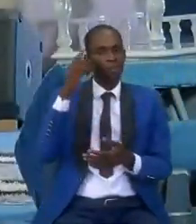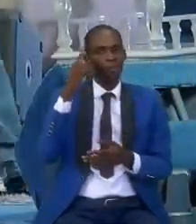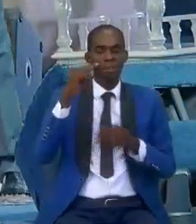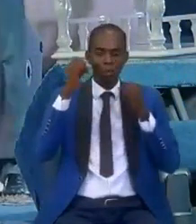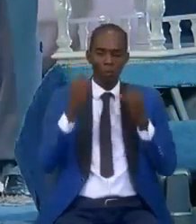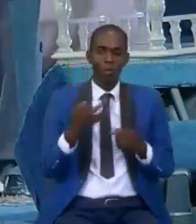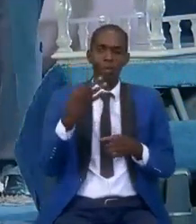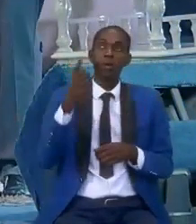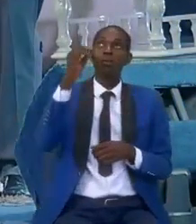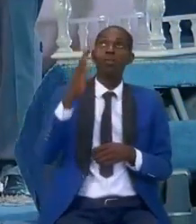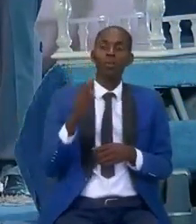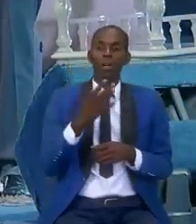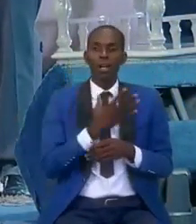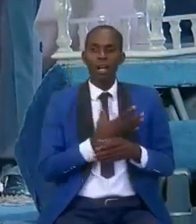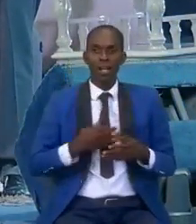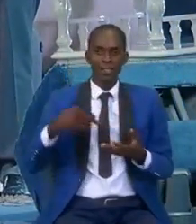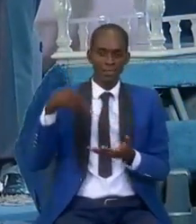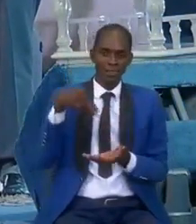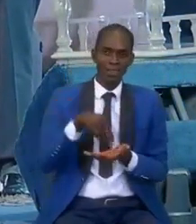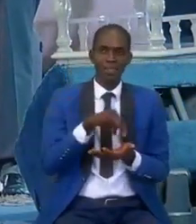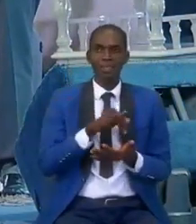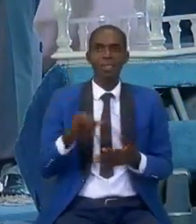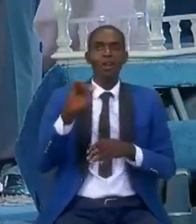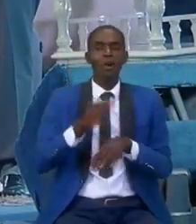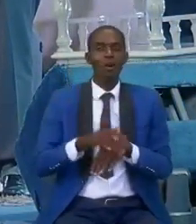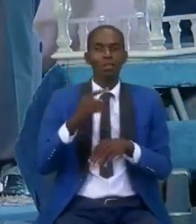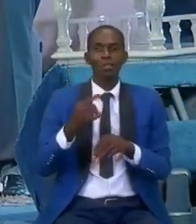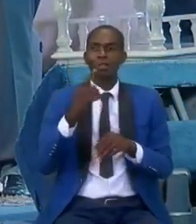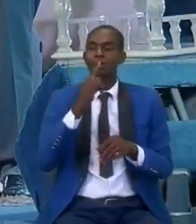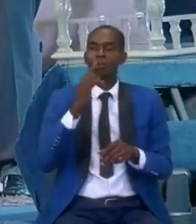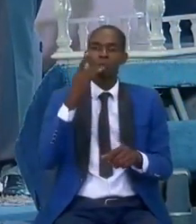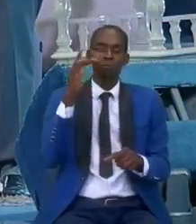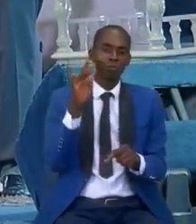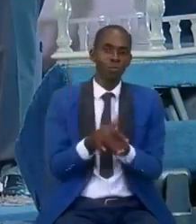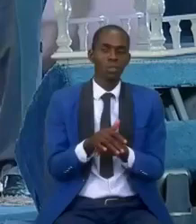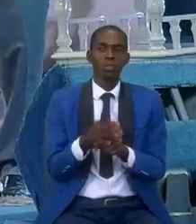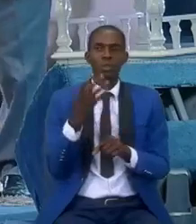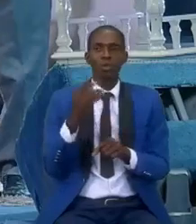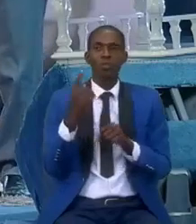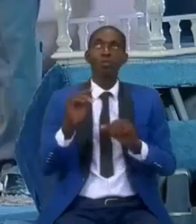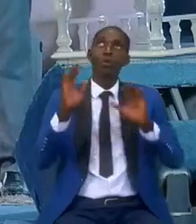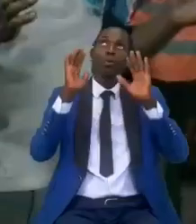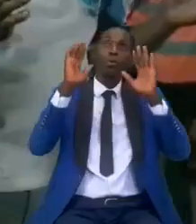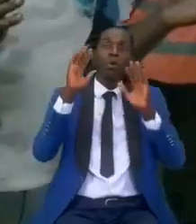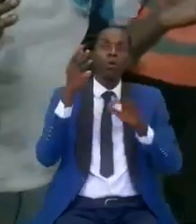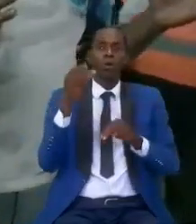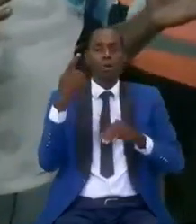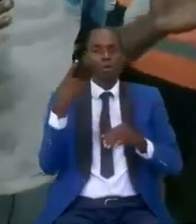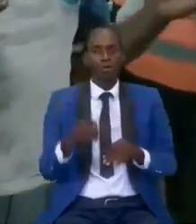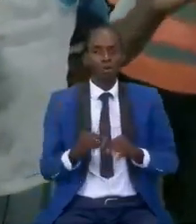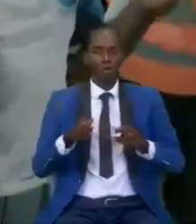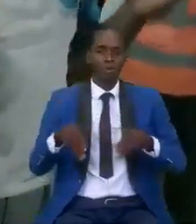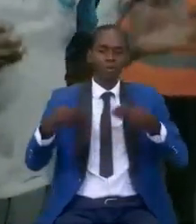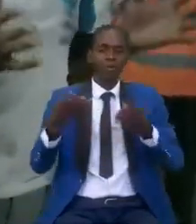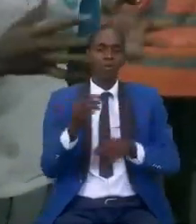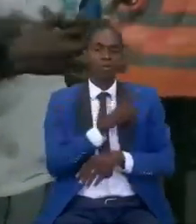assurance of the wonder of the provision of the Lord in your life tonight, in Jesus'